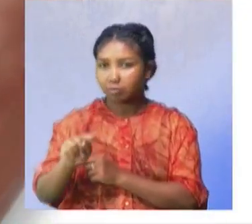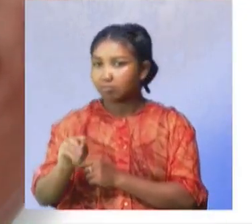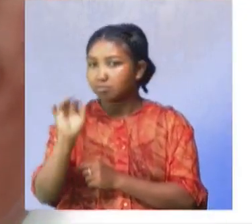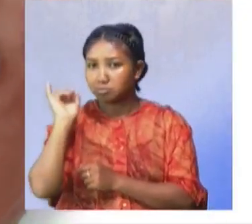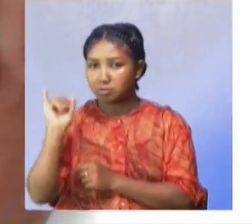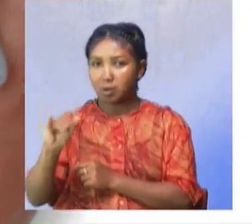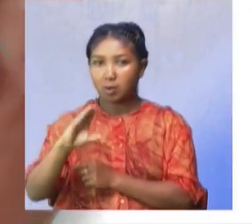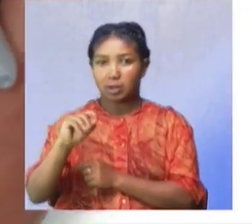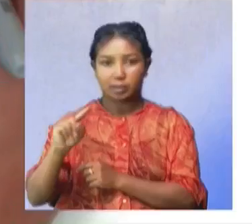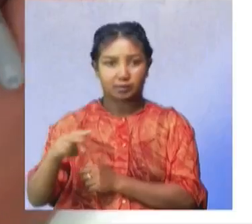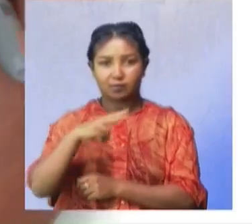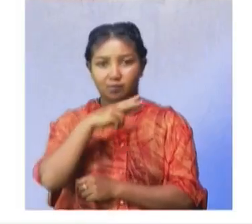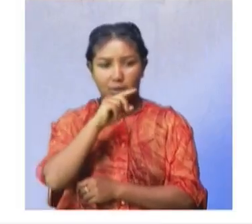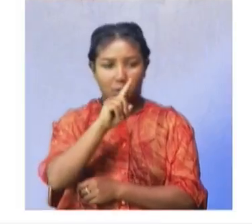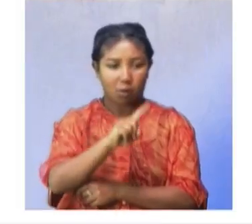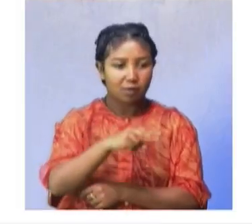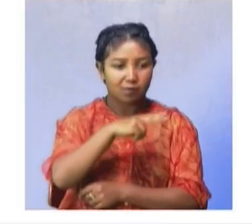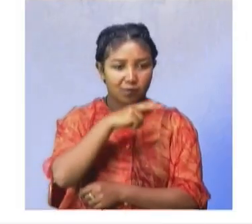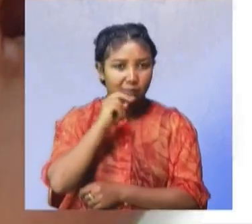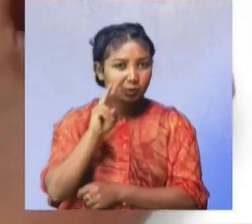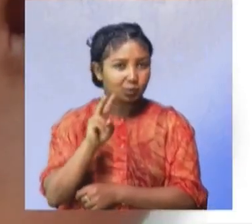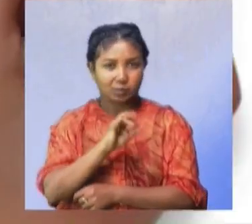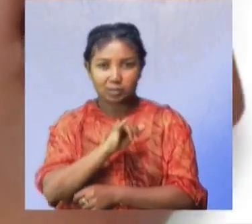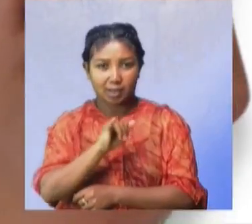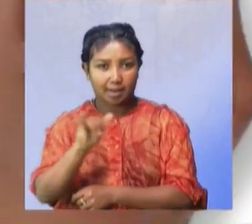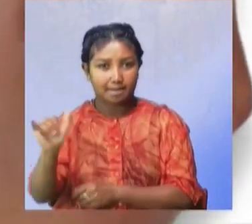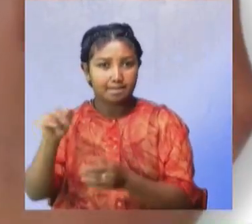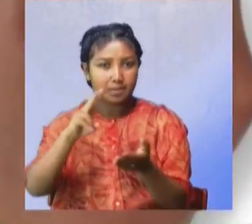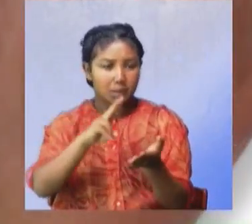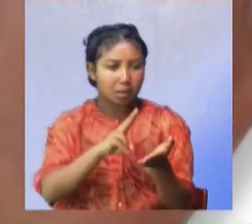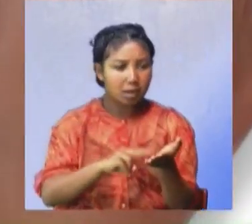Read, read.